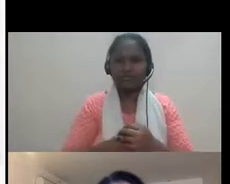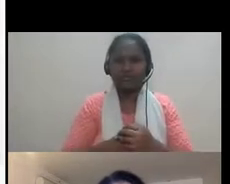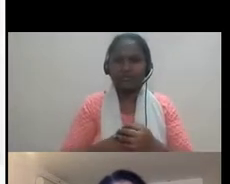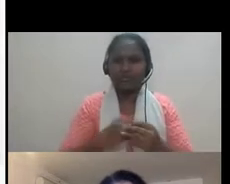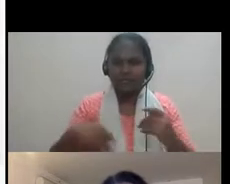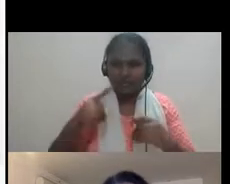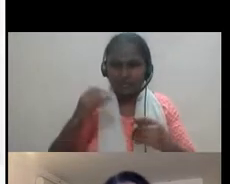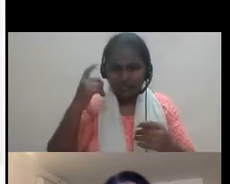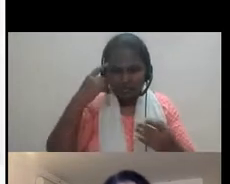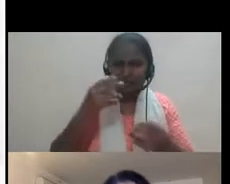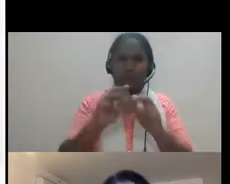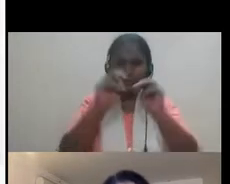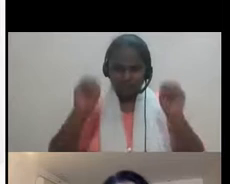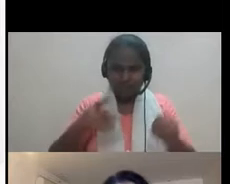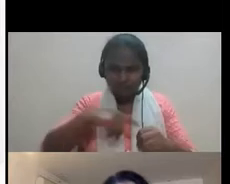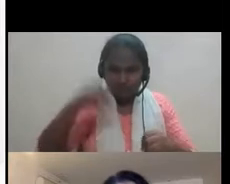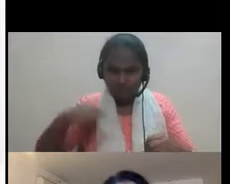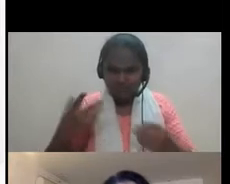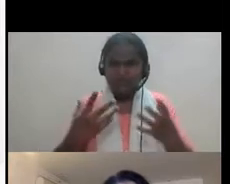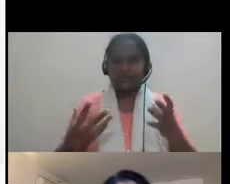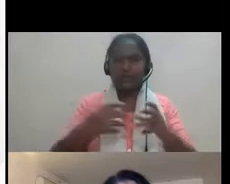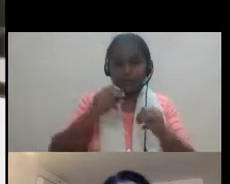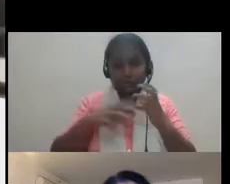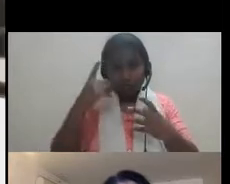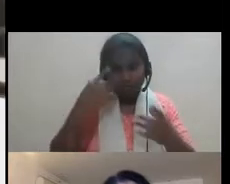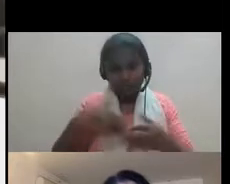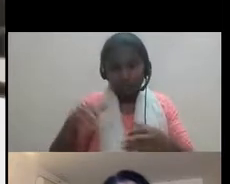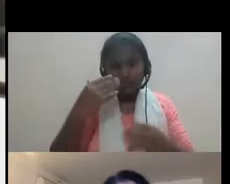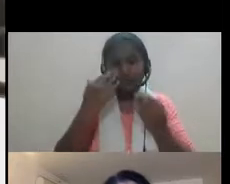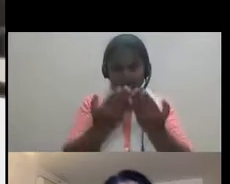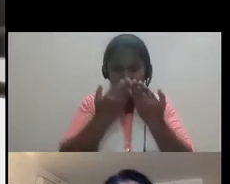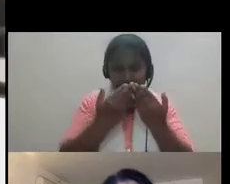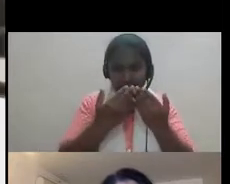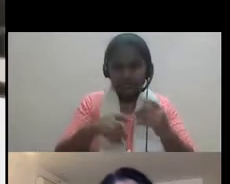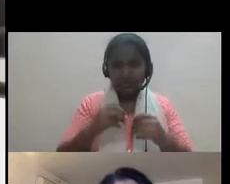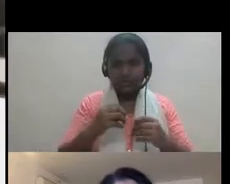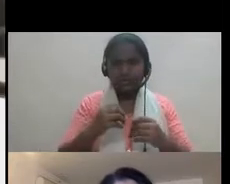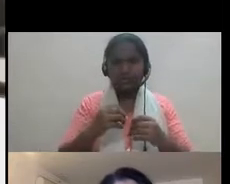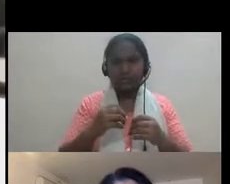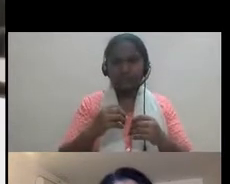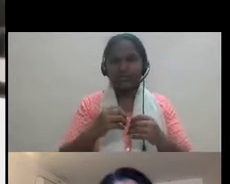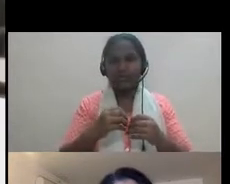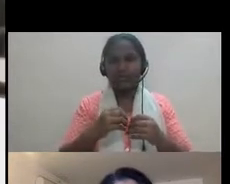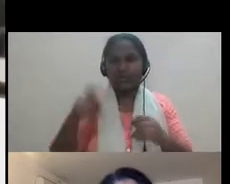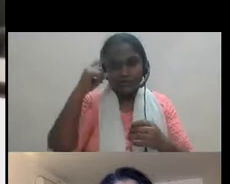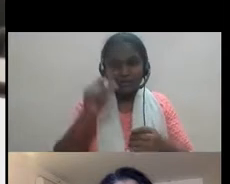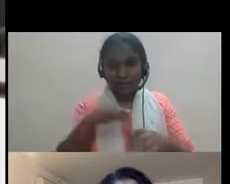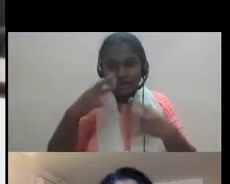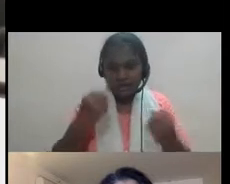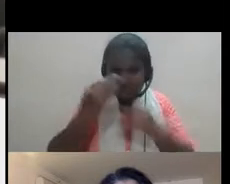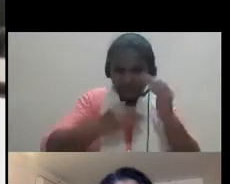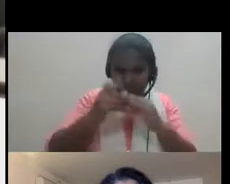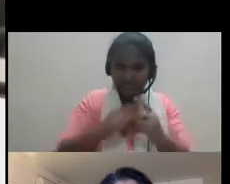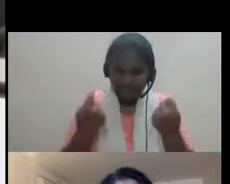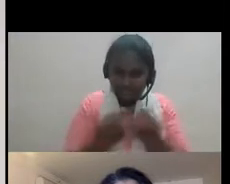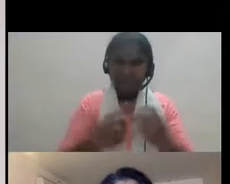film curators and two music curators, and of course, the education department. So we were able to build a